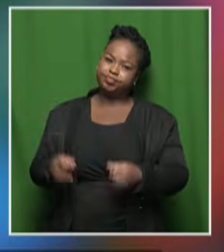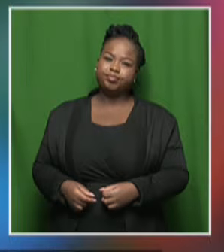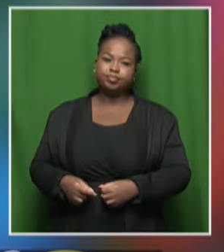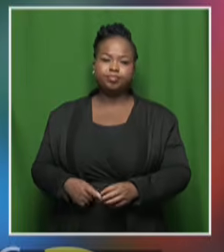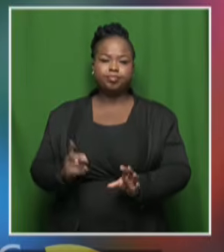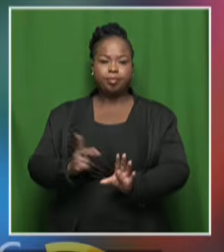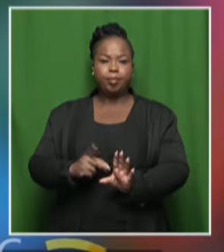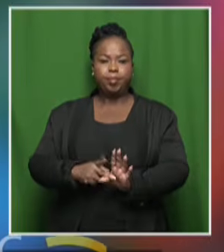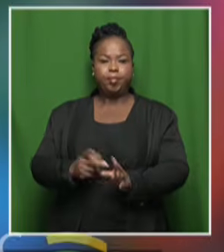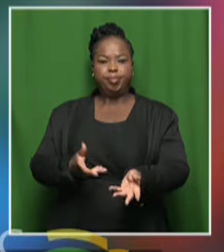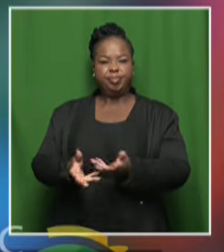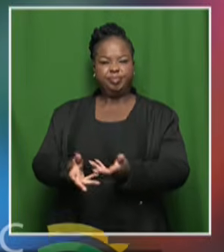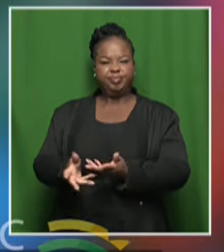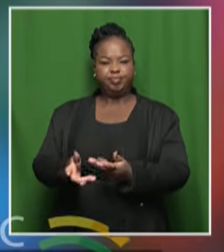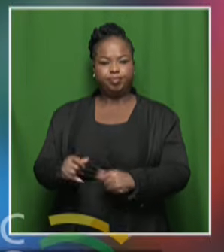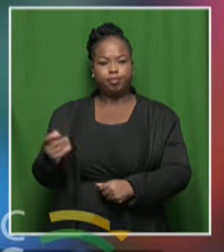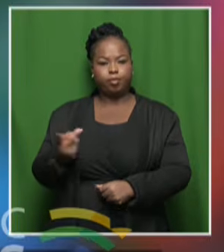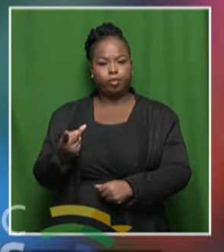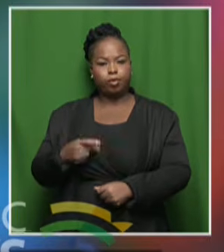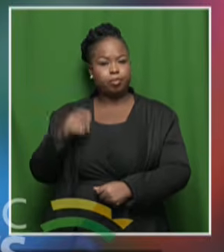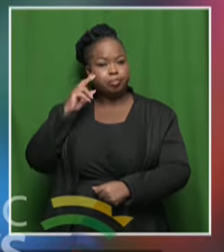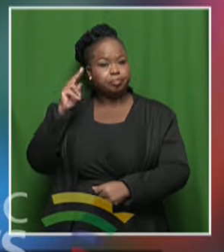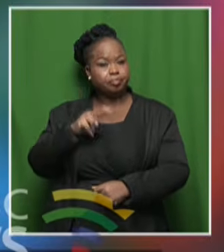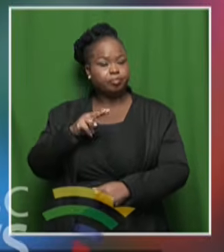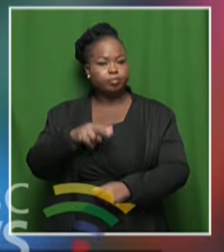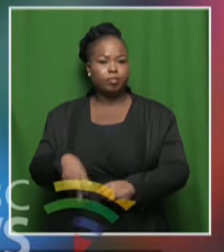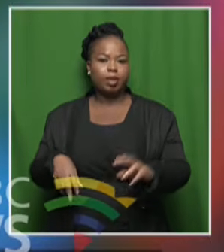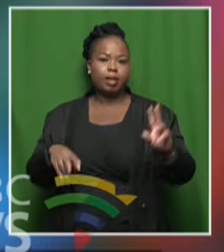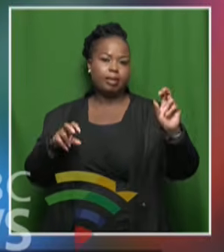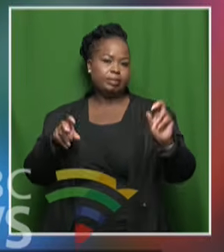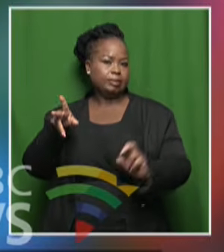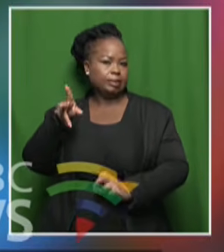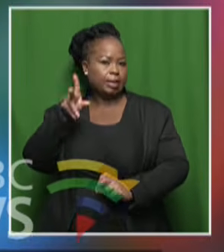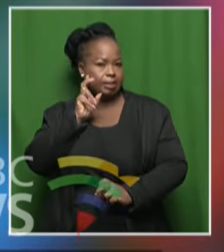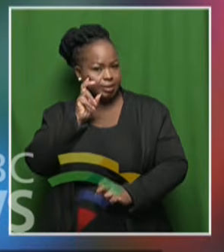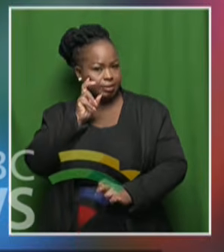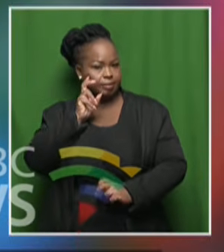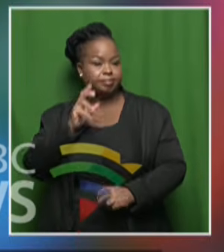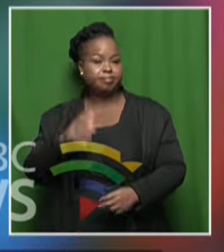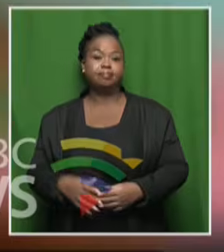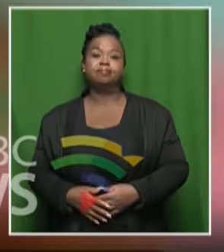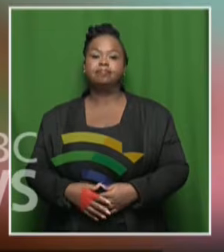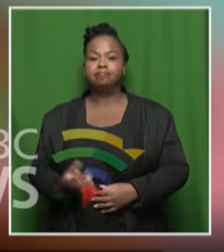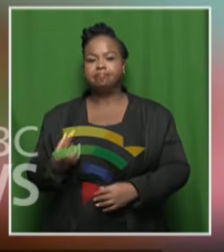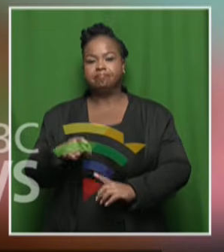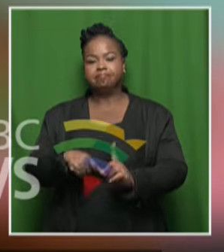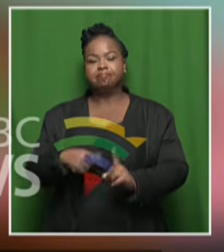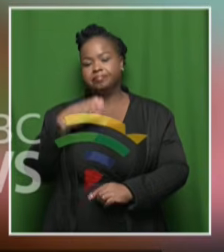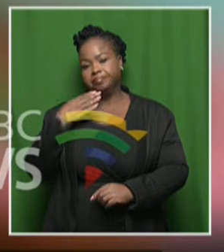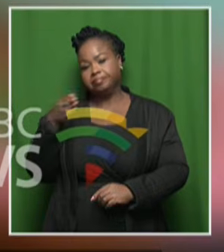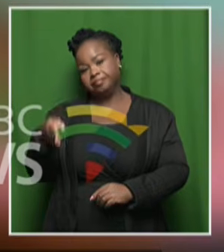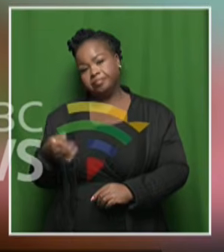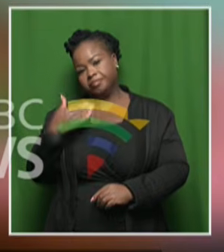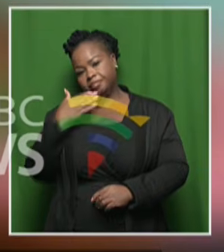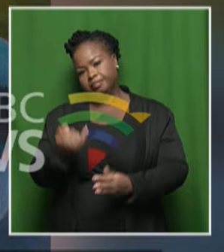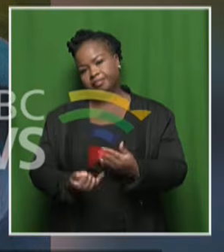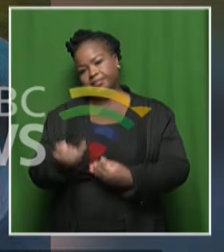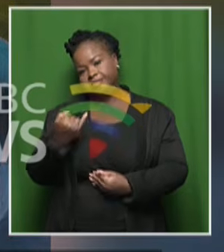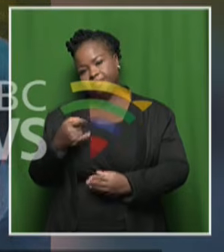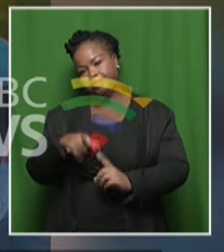of dialogue, of participation and perspective. It's under the theme Listen. One of the curators in attendance will be